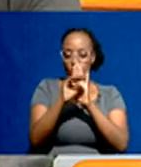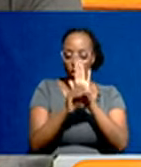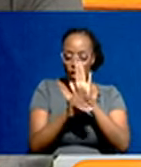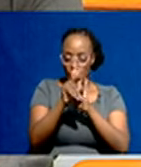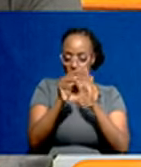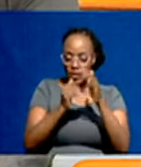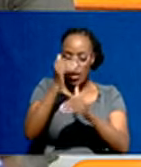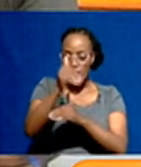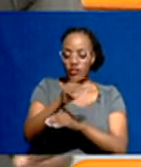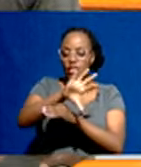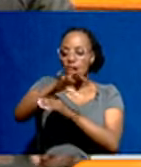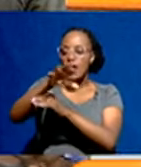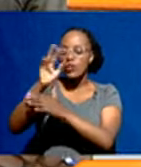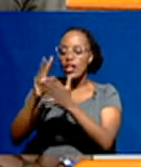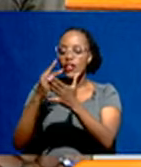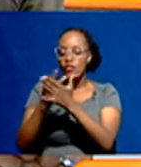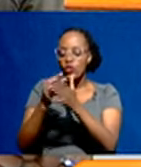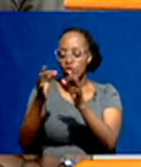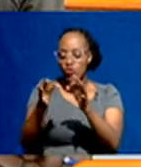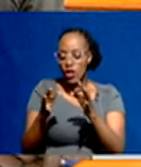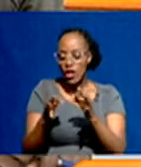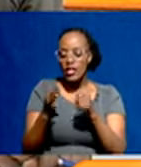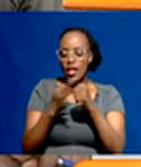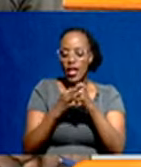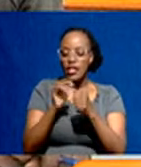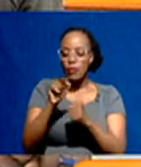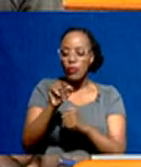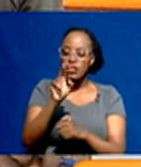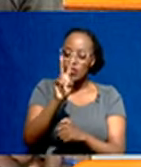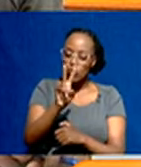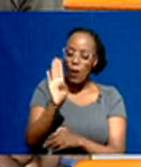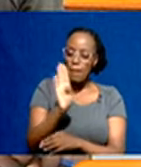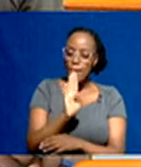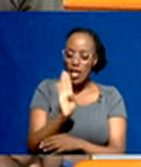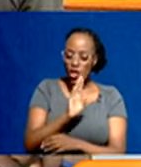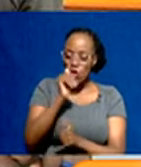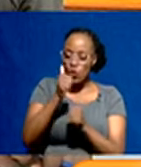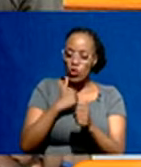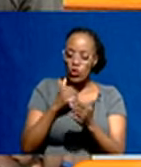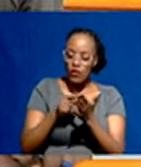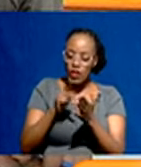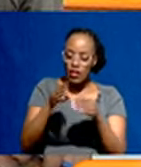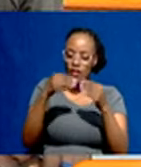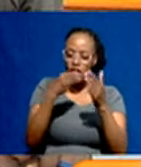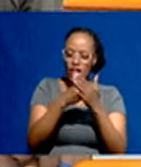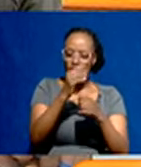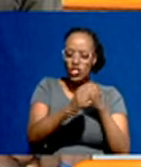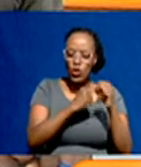after the county failed to account for 8.2 billion shillings received in the financial year